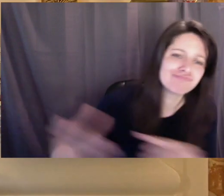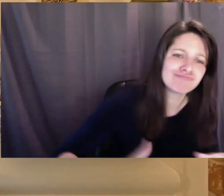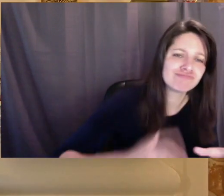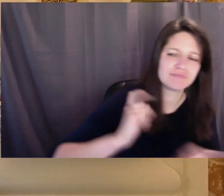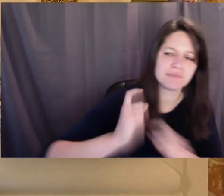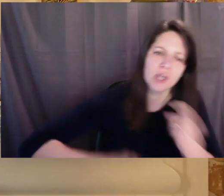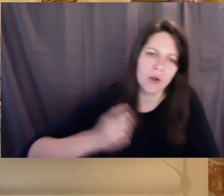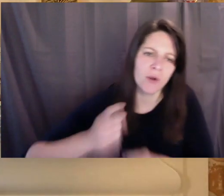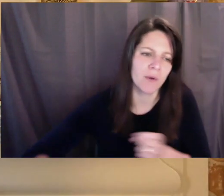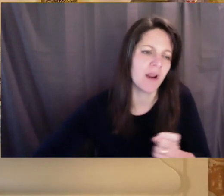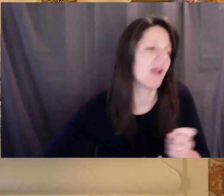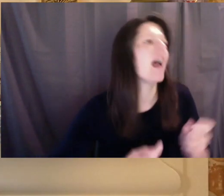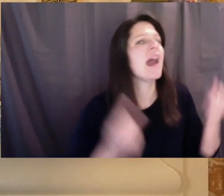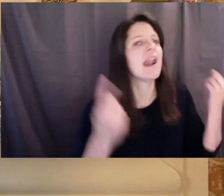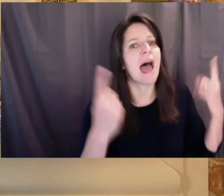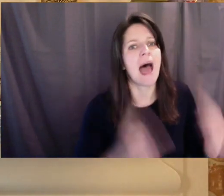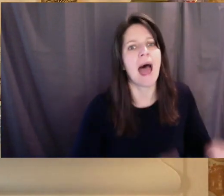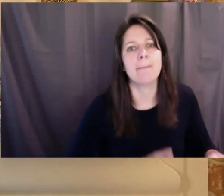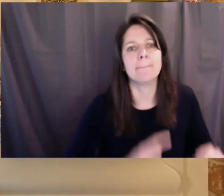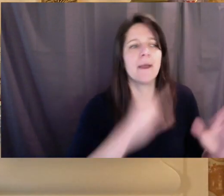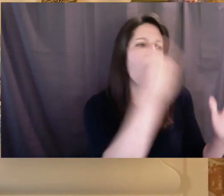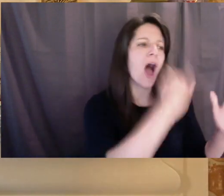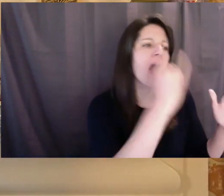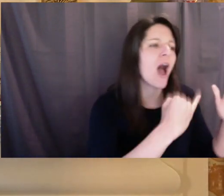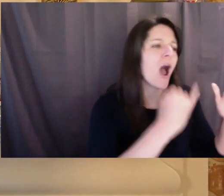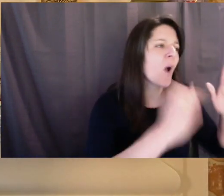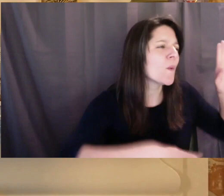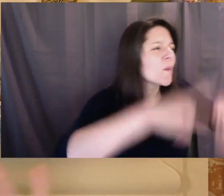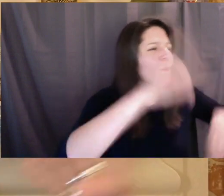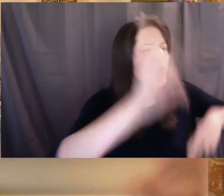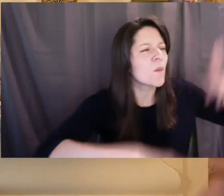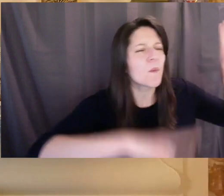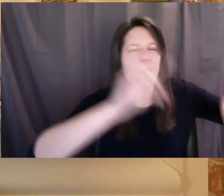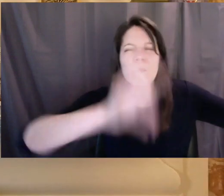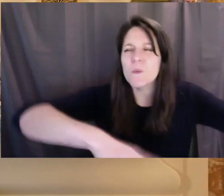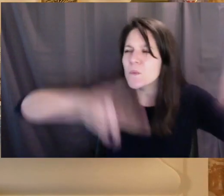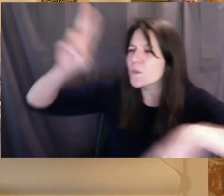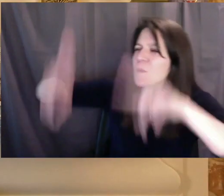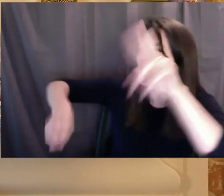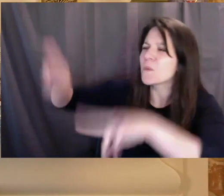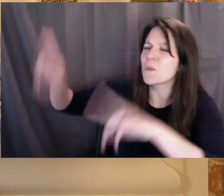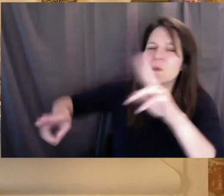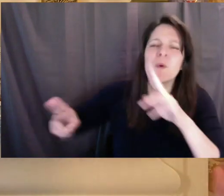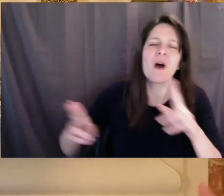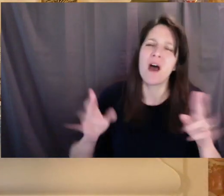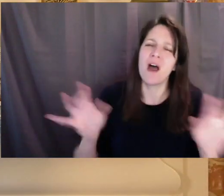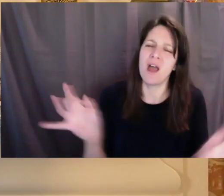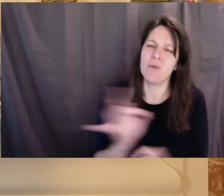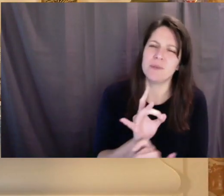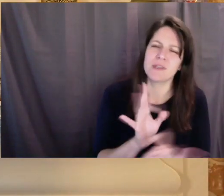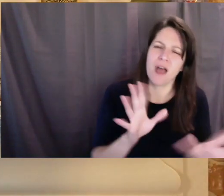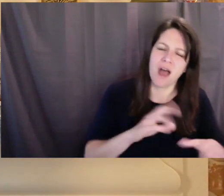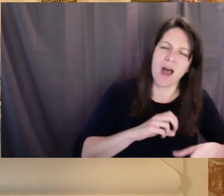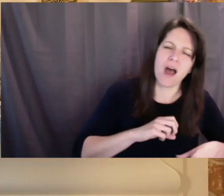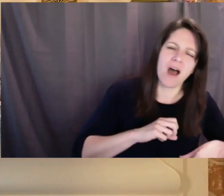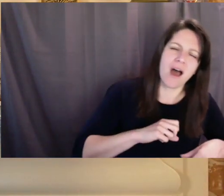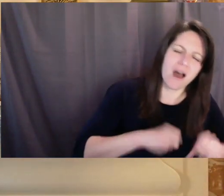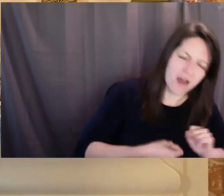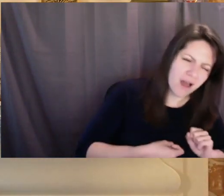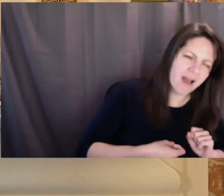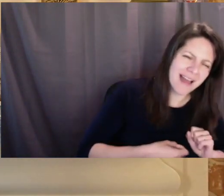art supplies companies started to show up with paint. And suddenly this gallery just blossomed downtown. And it